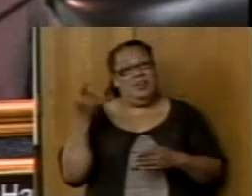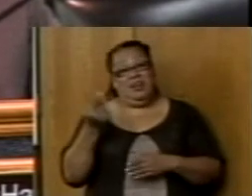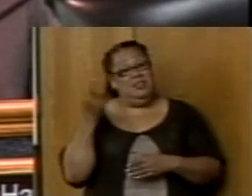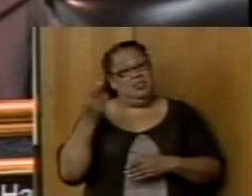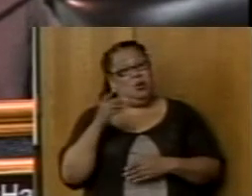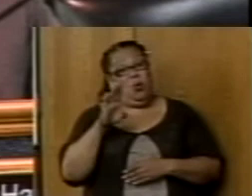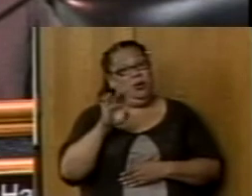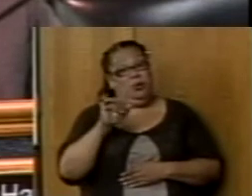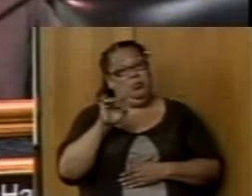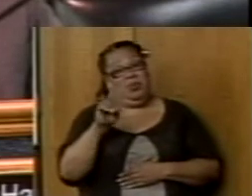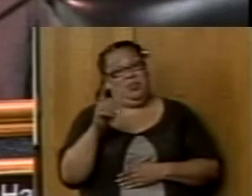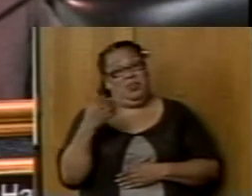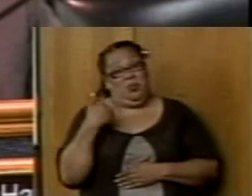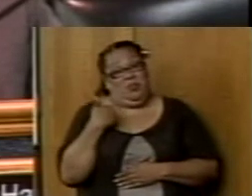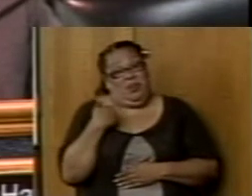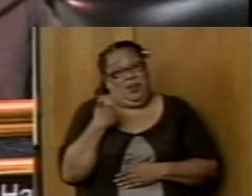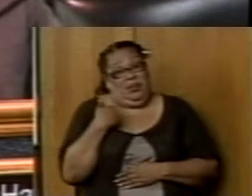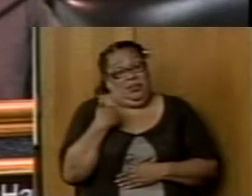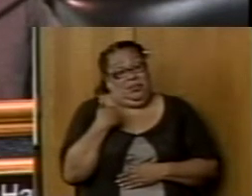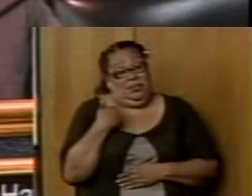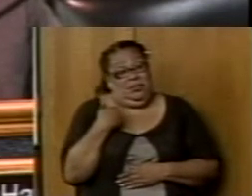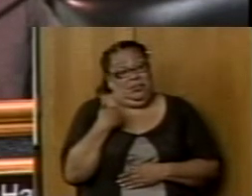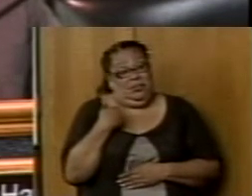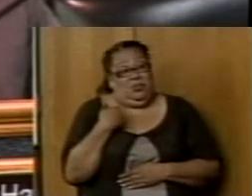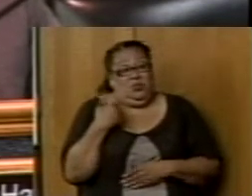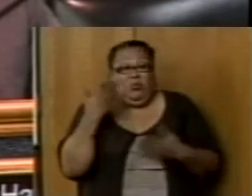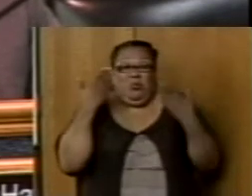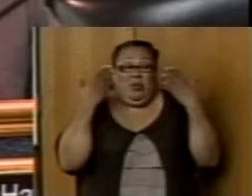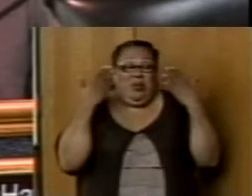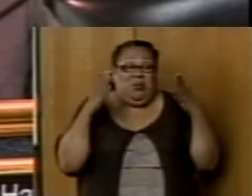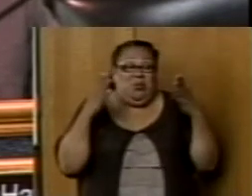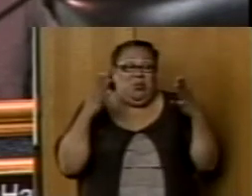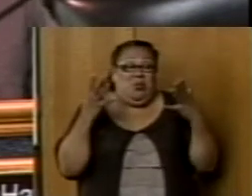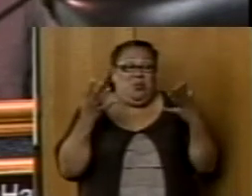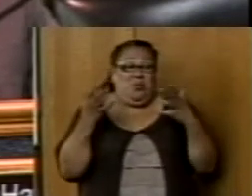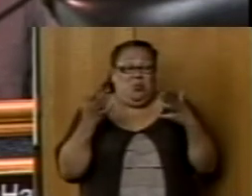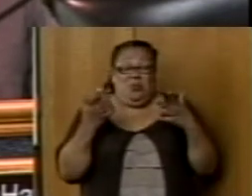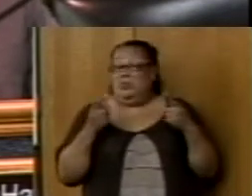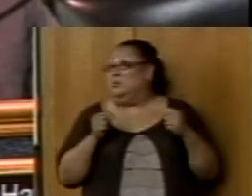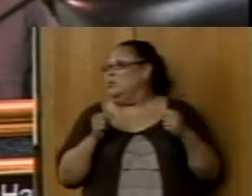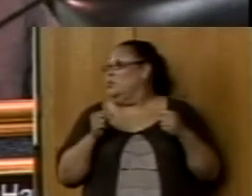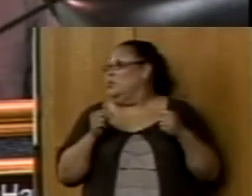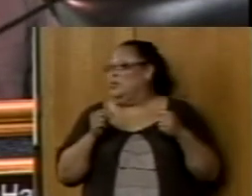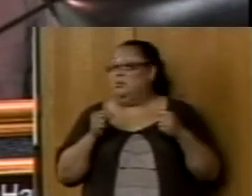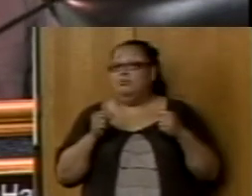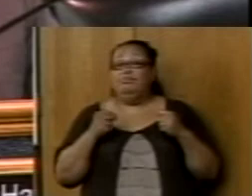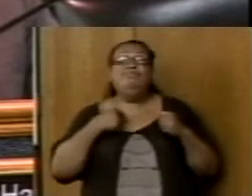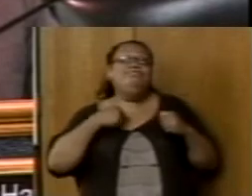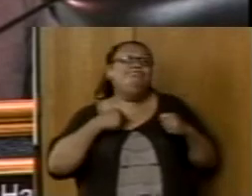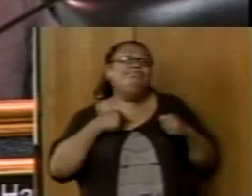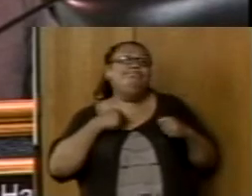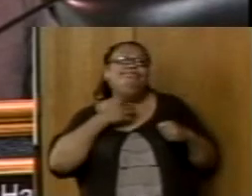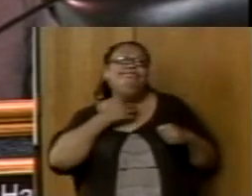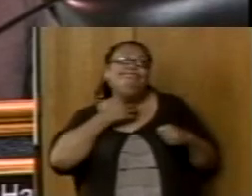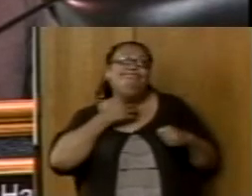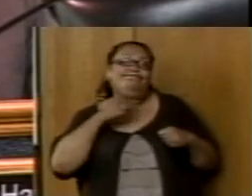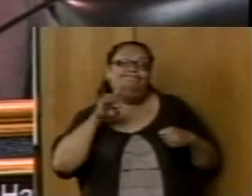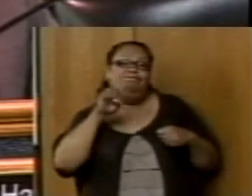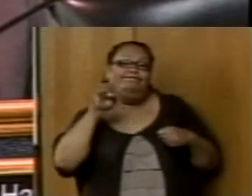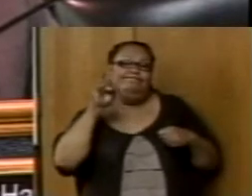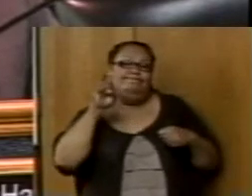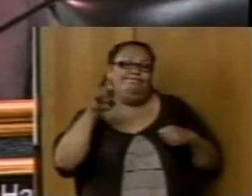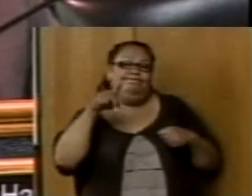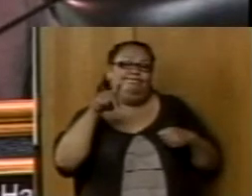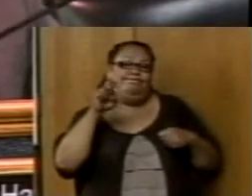the only, I'm not sure if you all would like us to try. I've got a back again, question. Peña? And